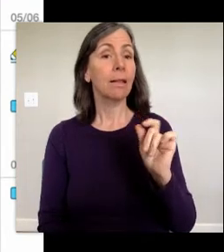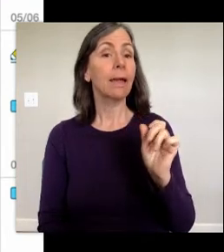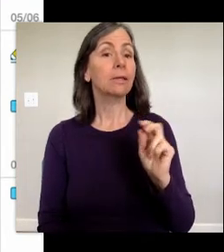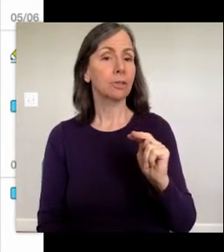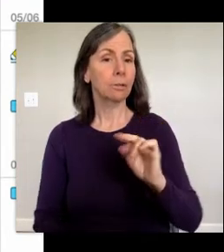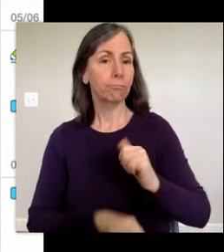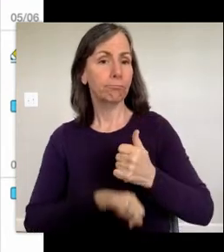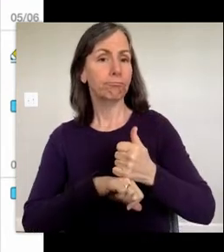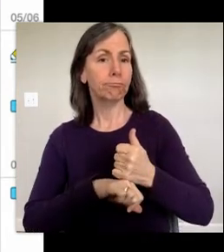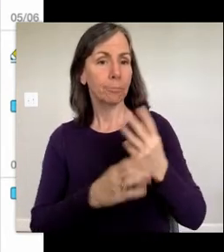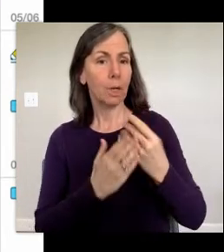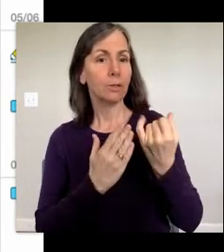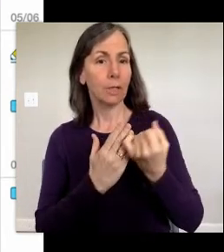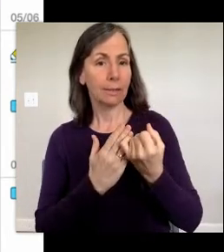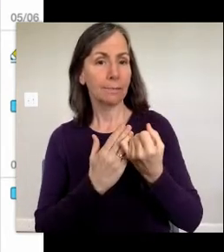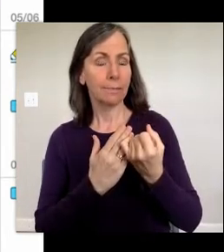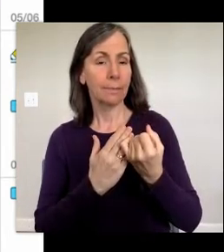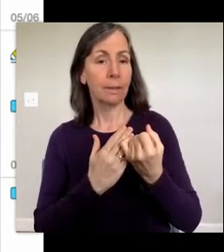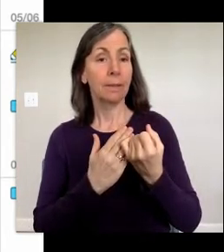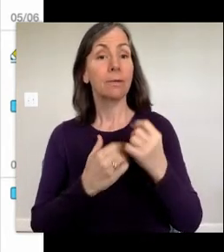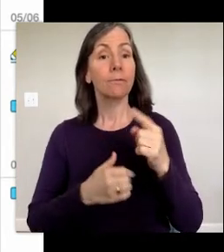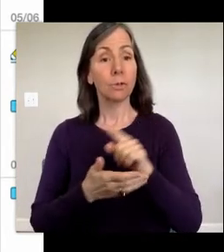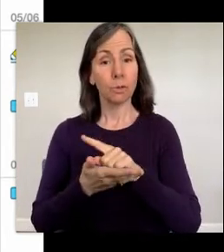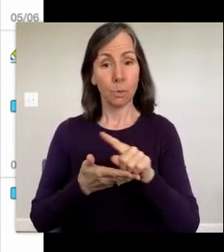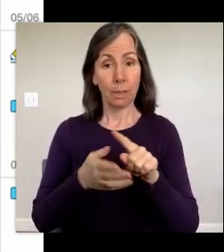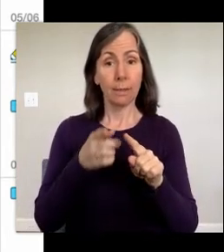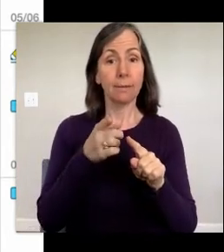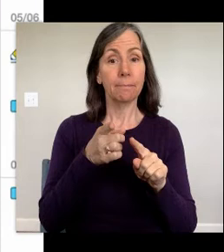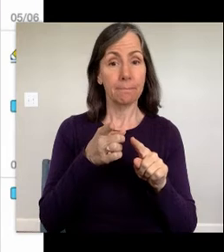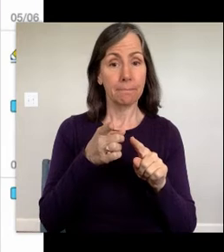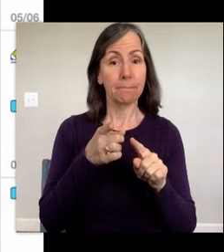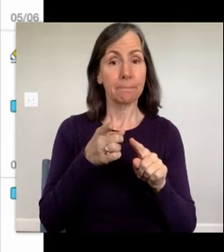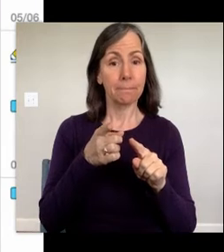So we should be in week 1.